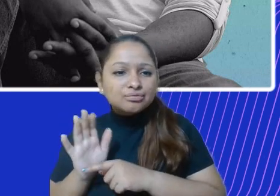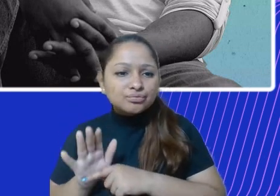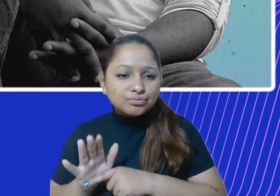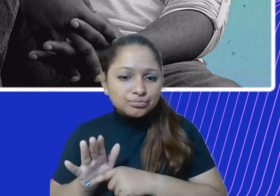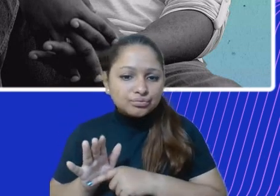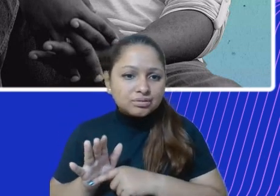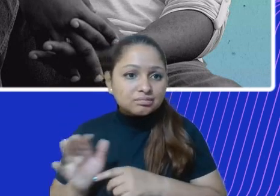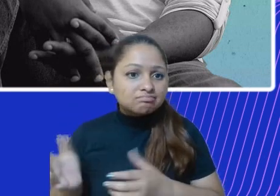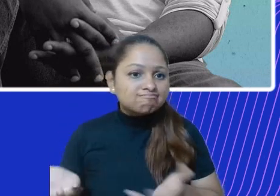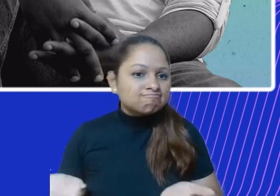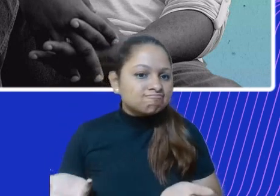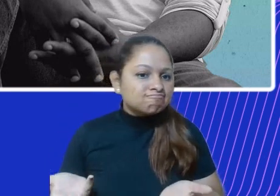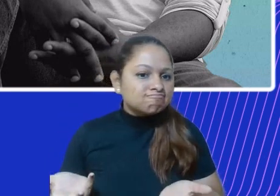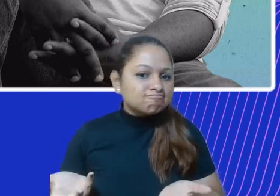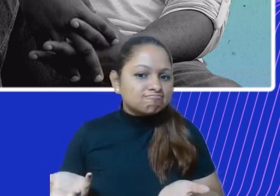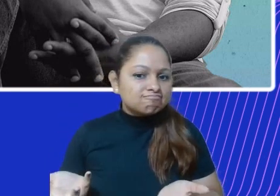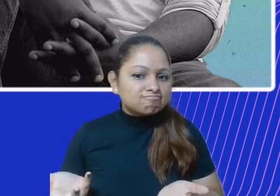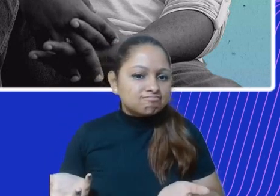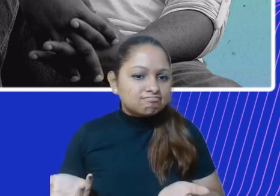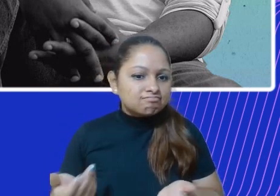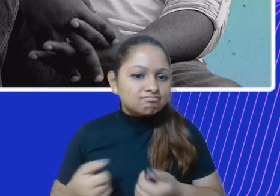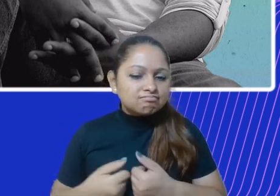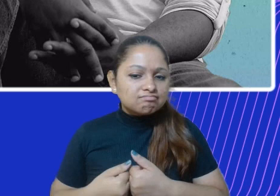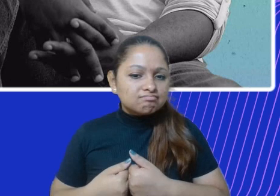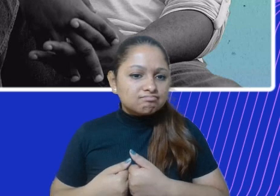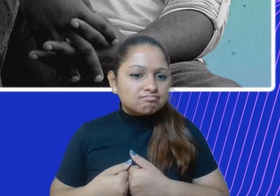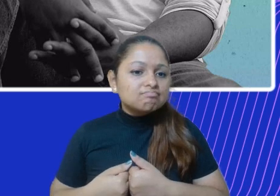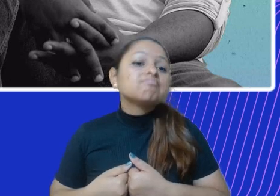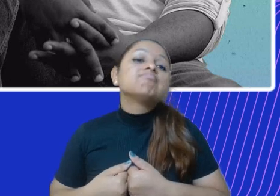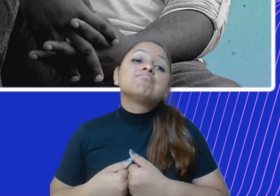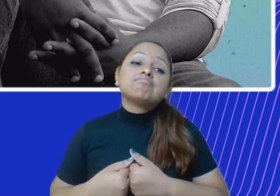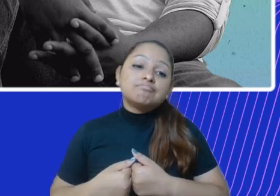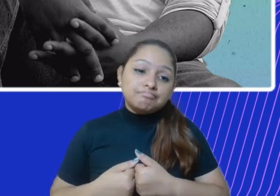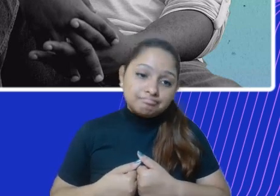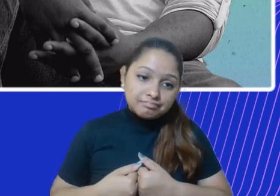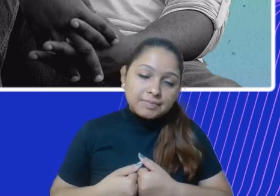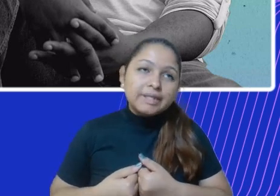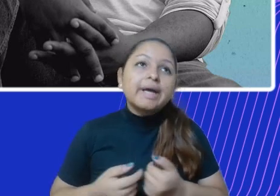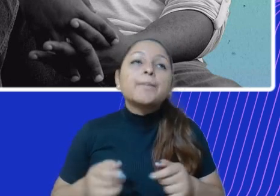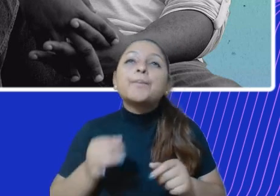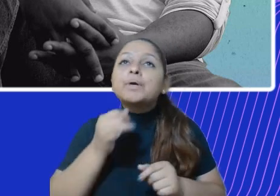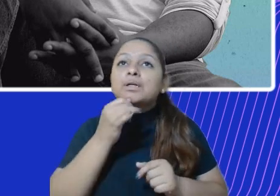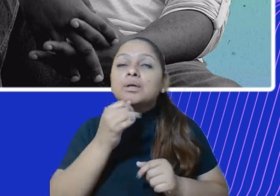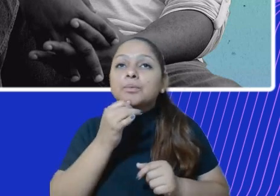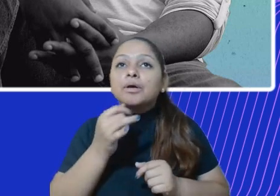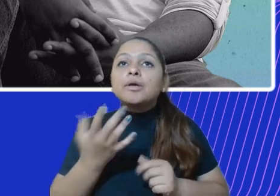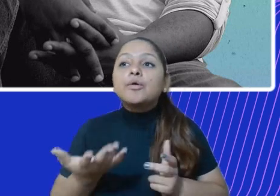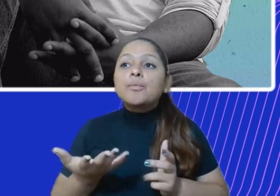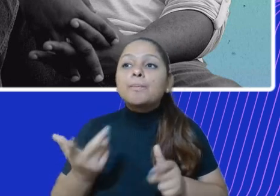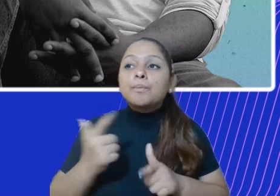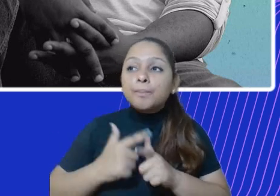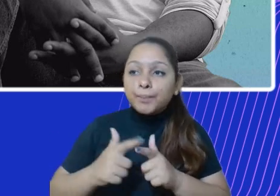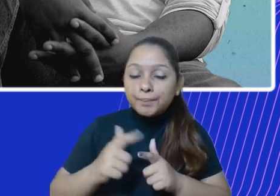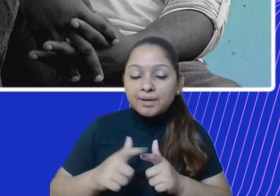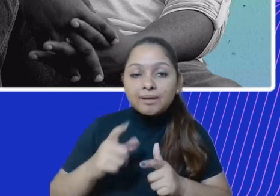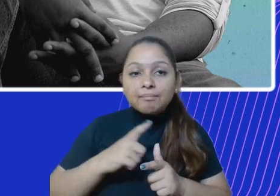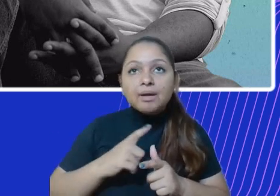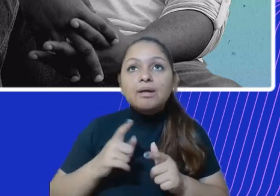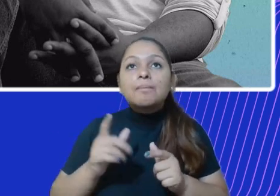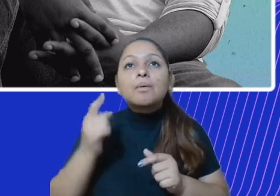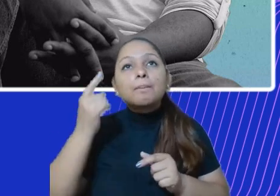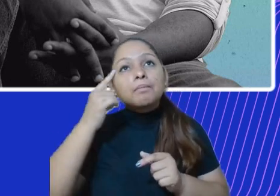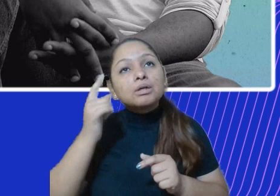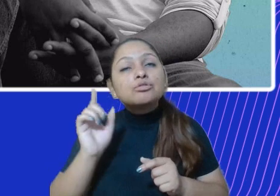are not part of the same inability to look on the long run? Because this is what the